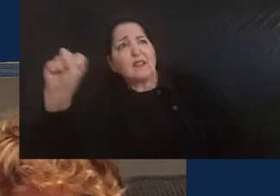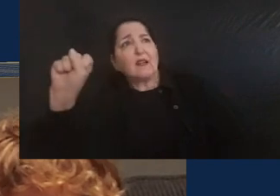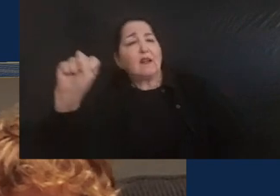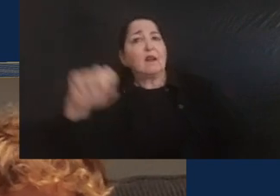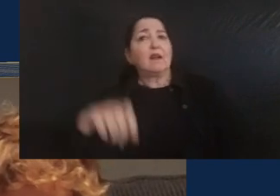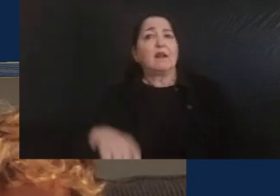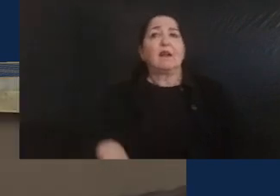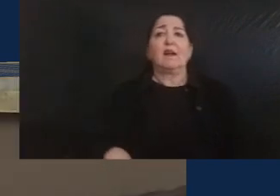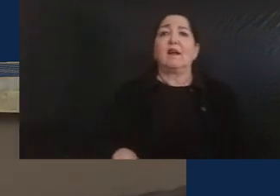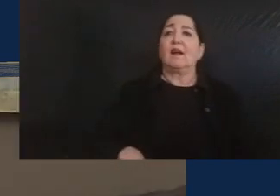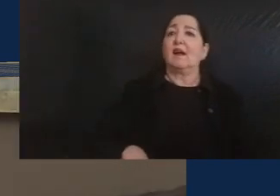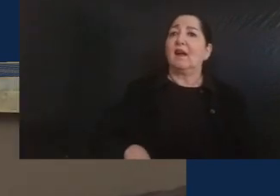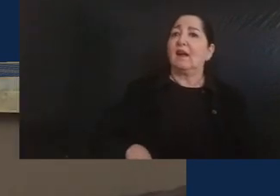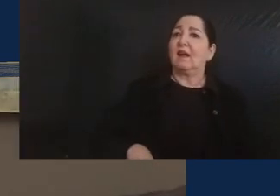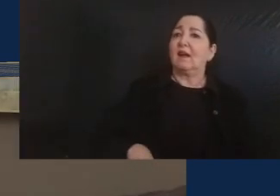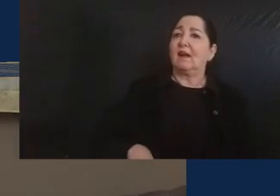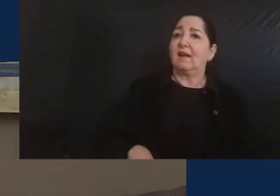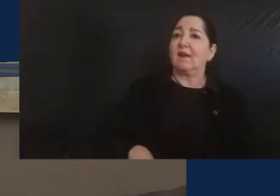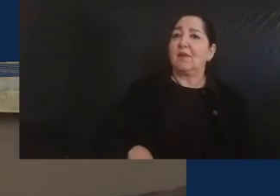Cheese.